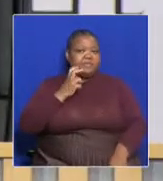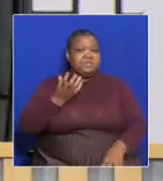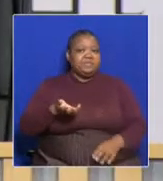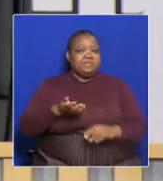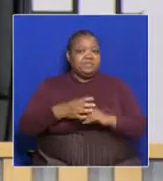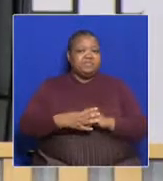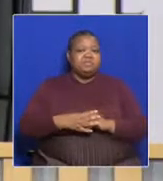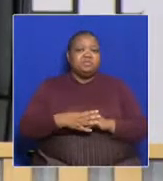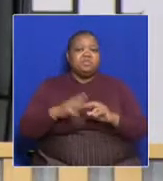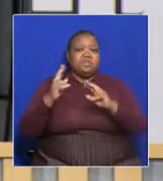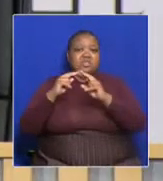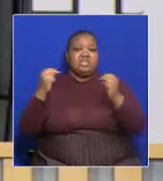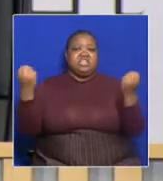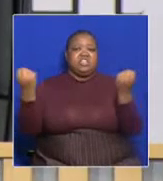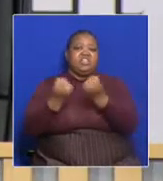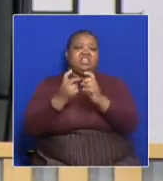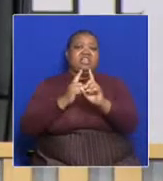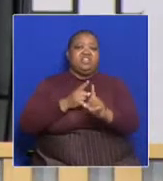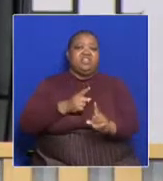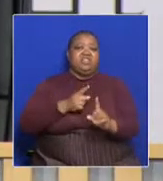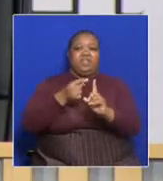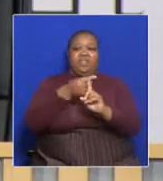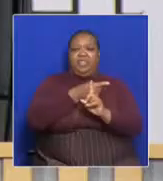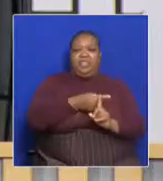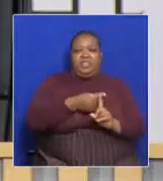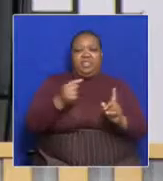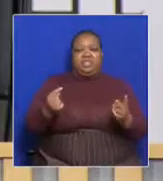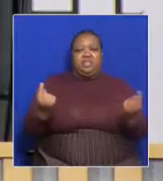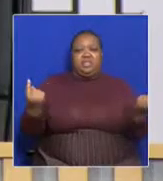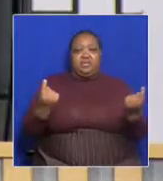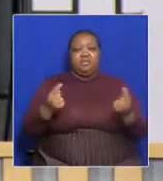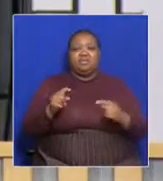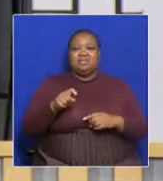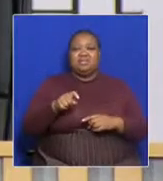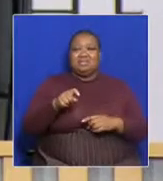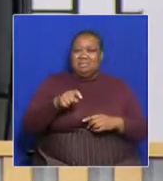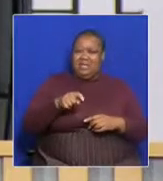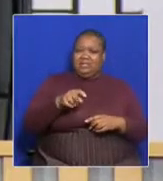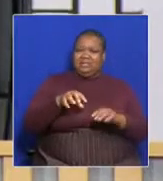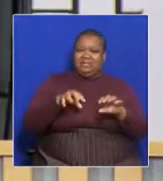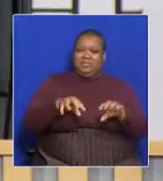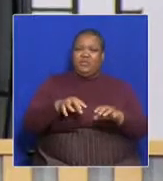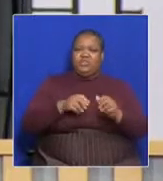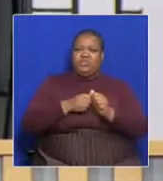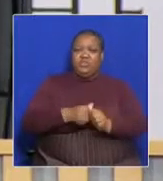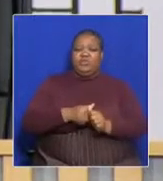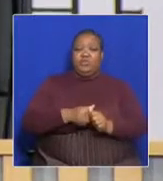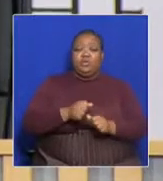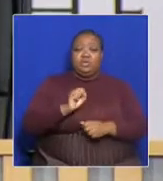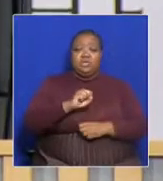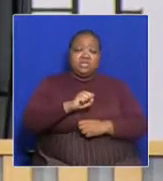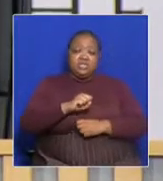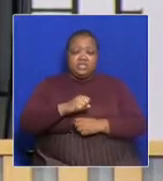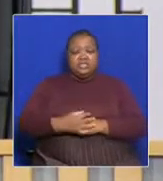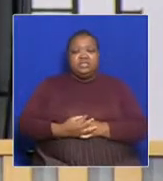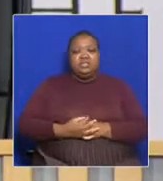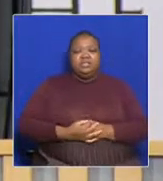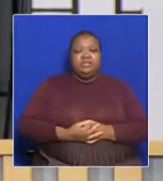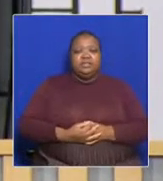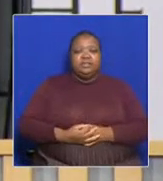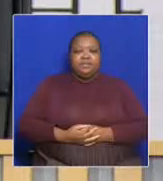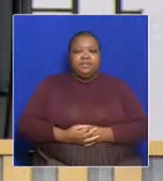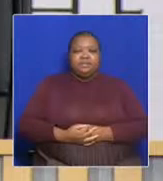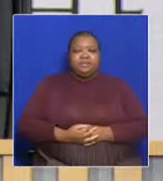instructions. They are there for a reason. Because So- it's binding on you. Yes, yes. So that discretionary, or the discretion that